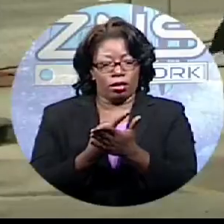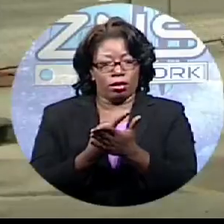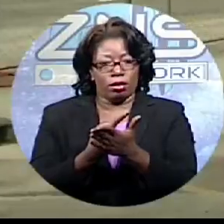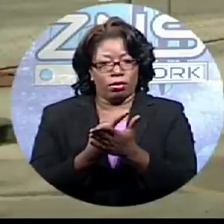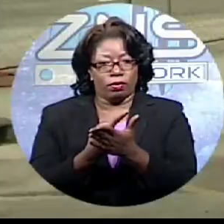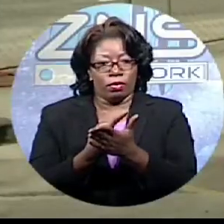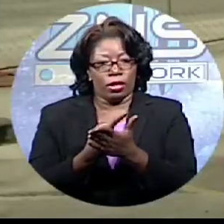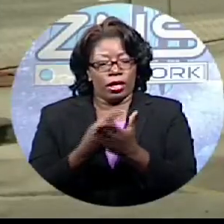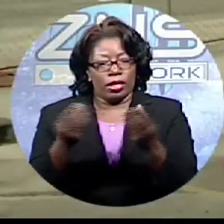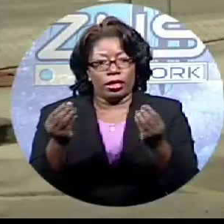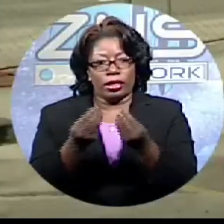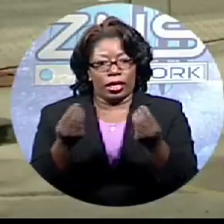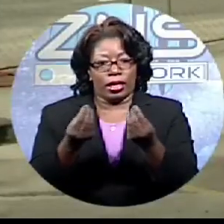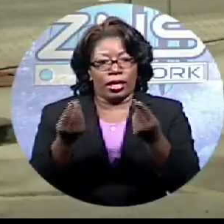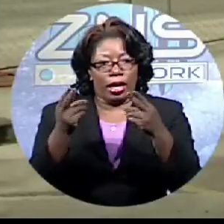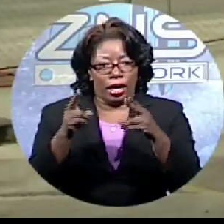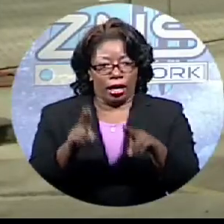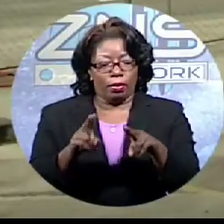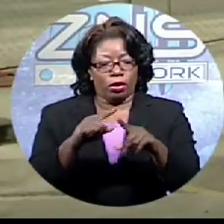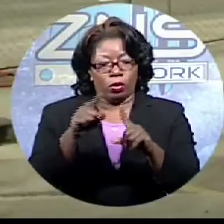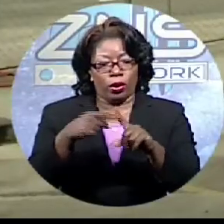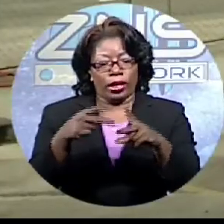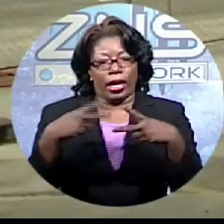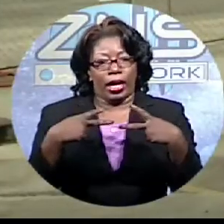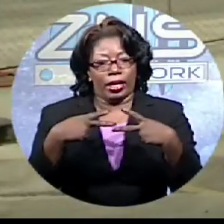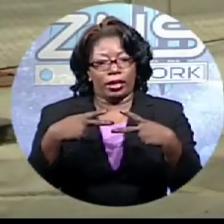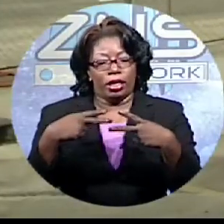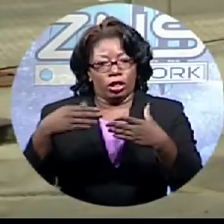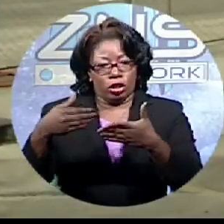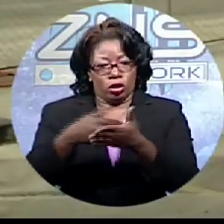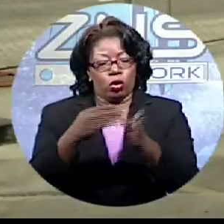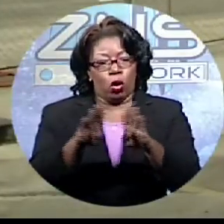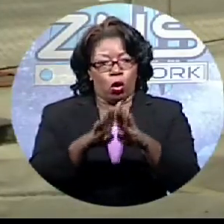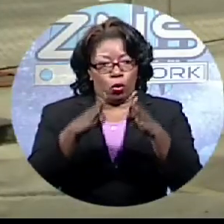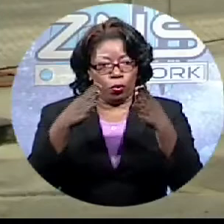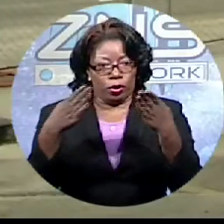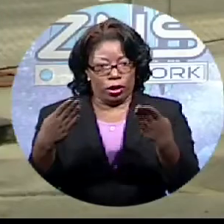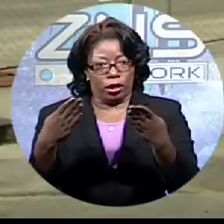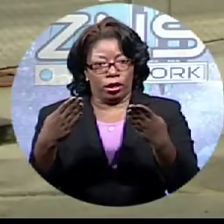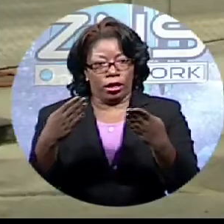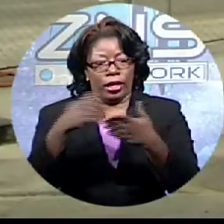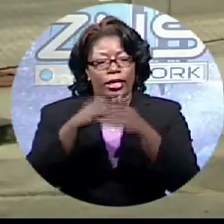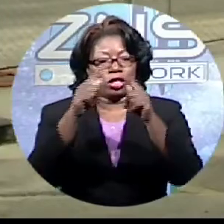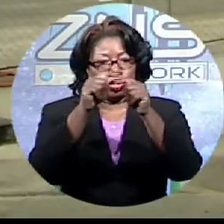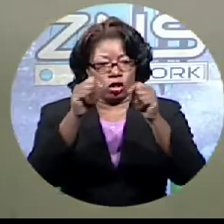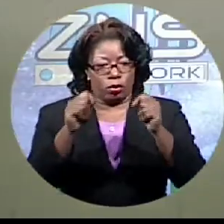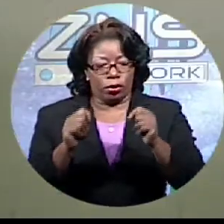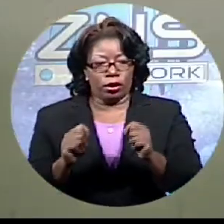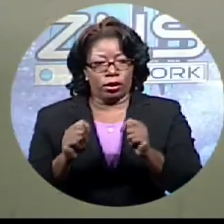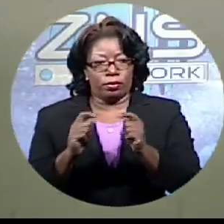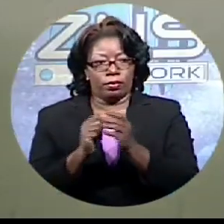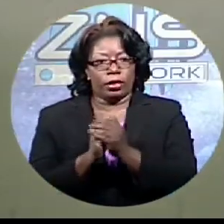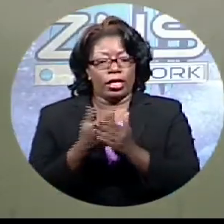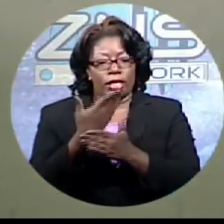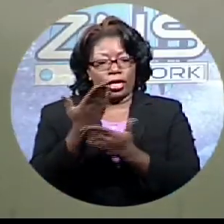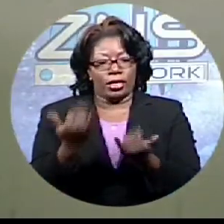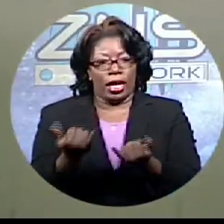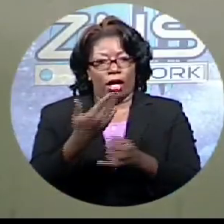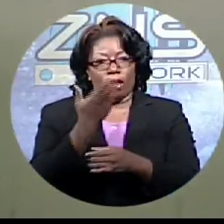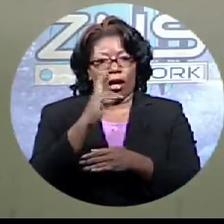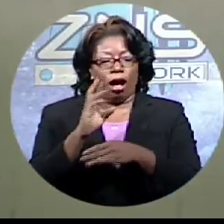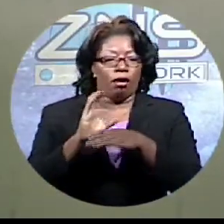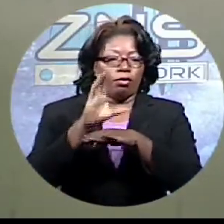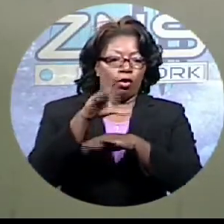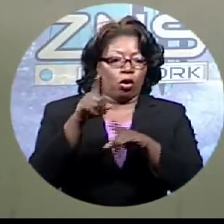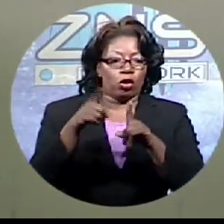and with the opening of the new multi-million dollar domestic terminal, they are allegedly being forced to conform. Now you have a big